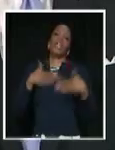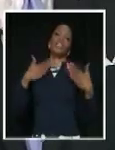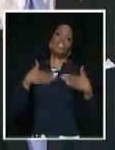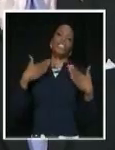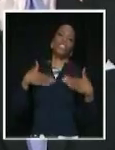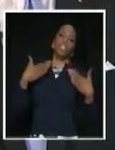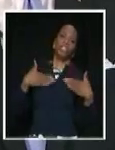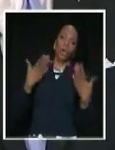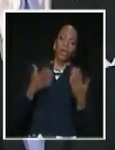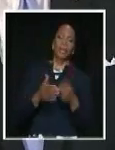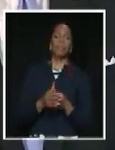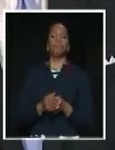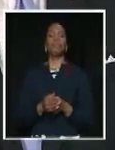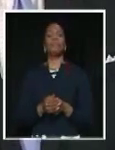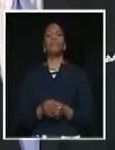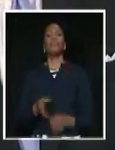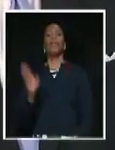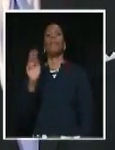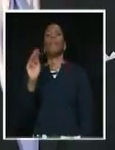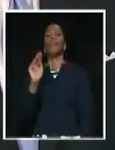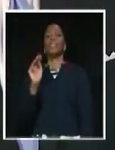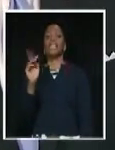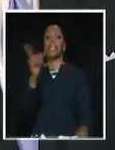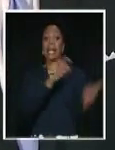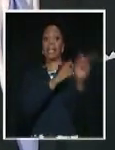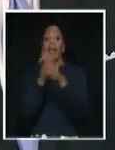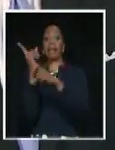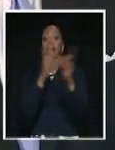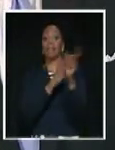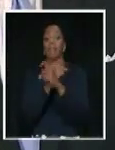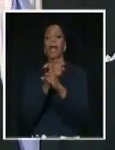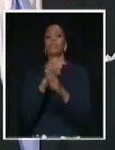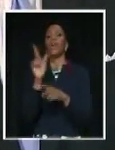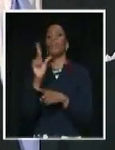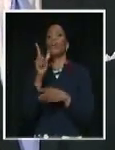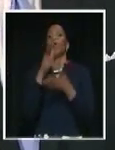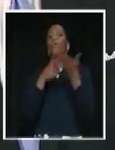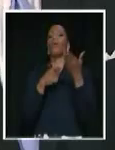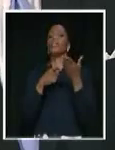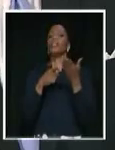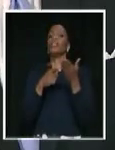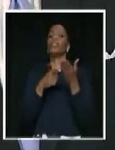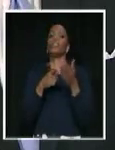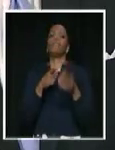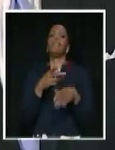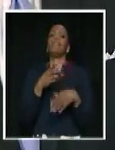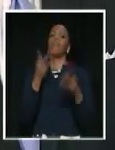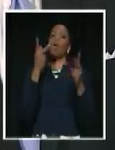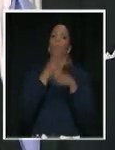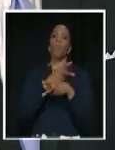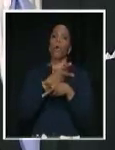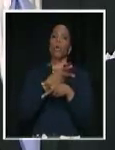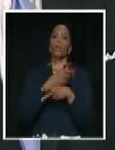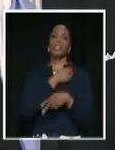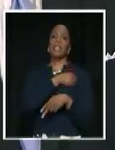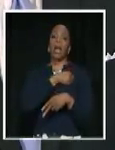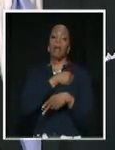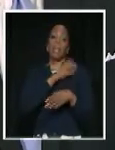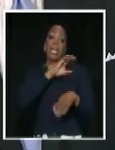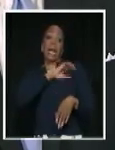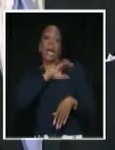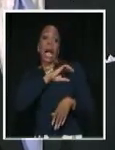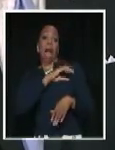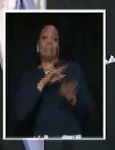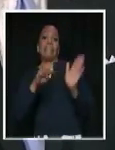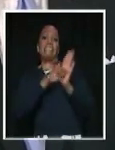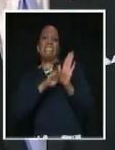Staten Island. Best day, yeah, this is a lightning round. Mr. Lhota, what's your biggest regret? Calling cops a name that I shouldn't